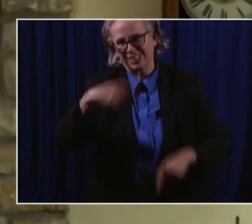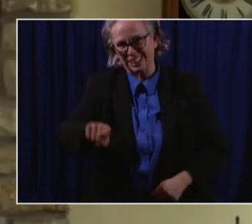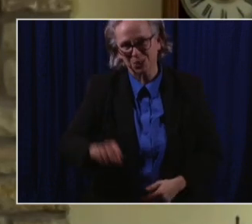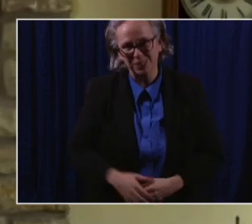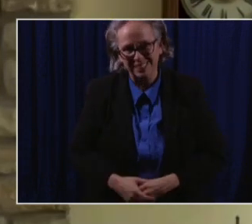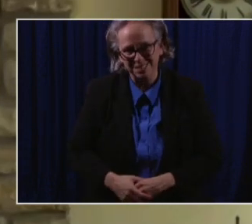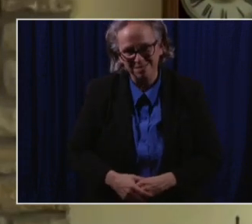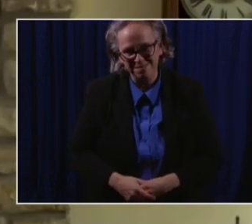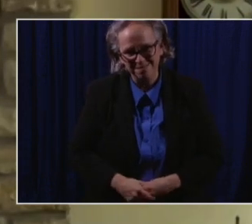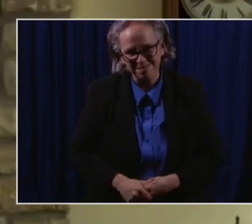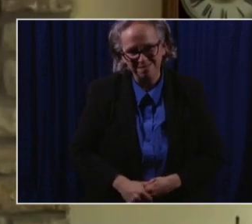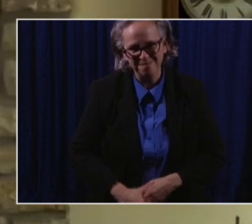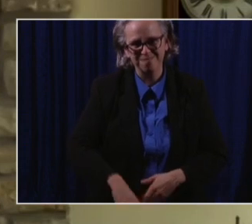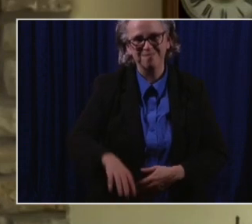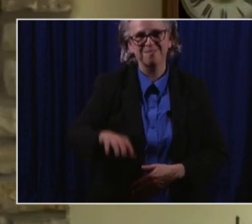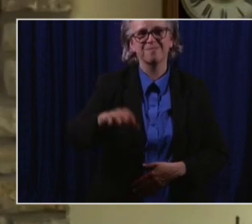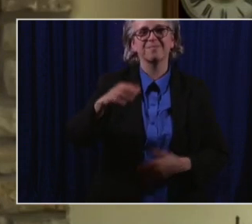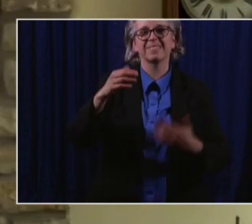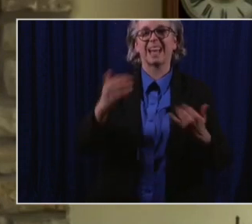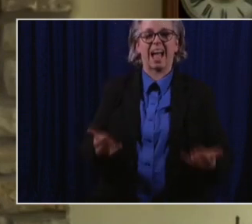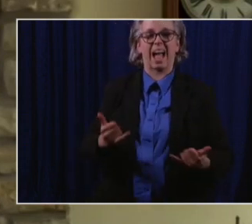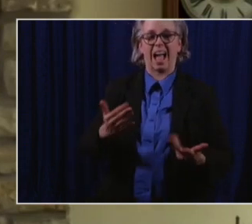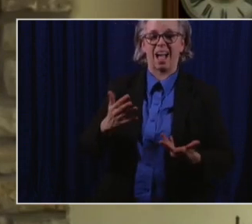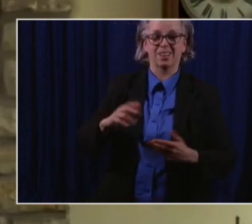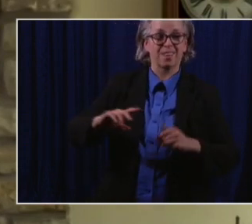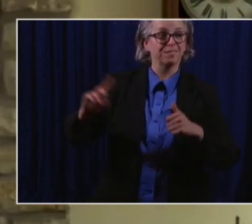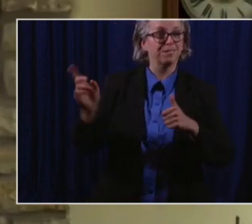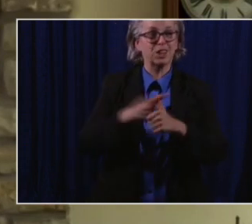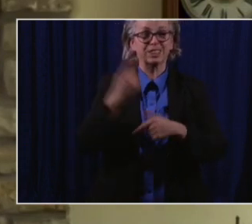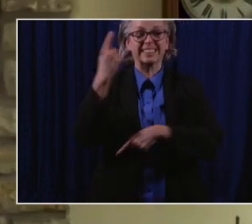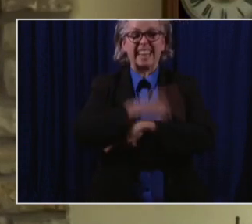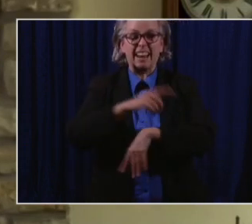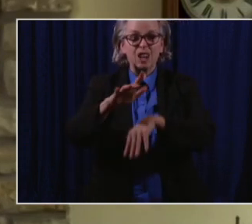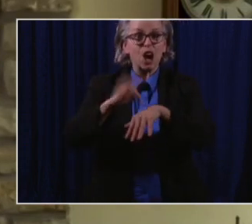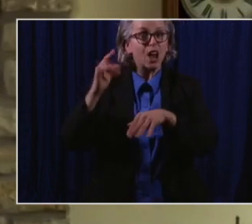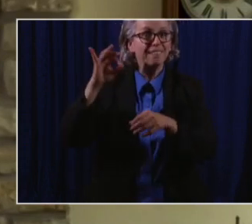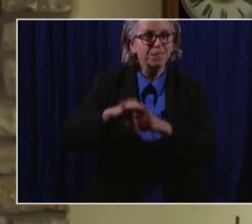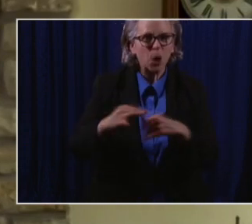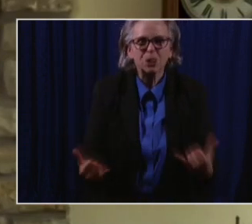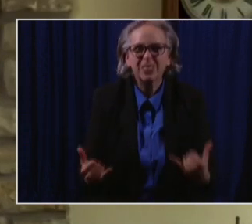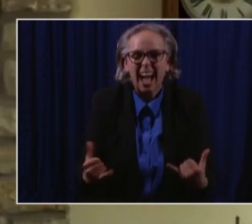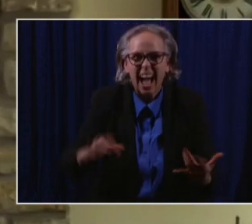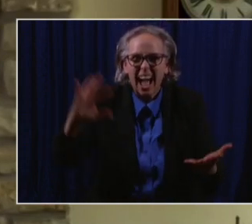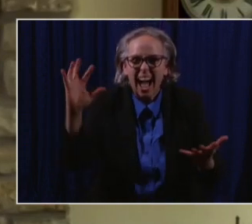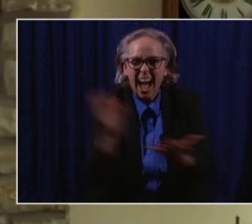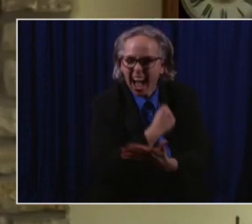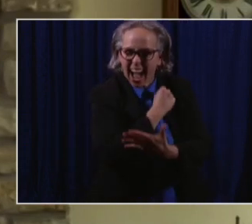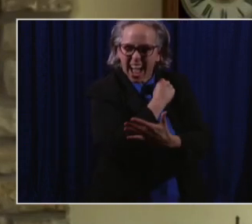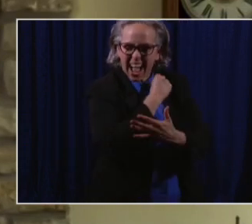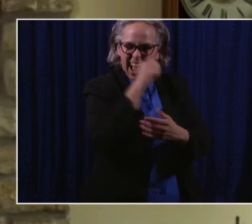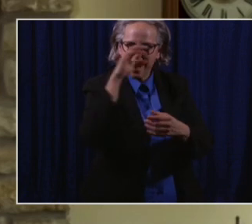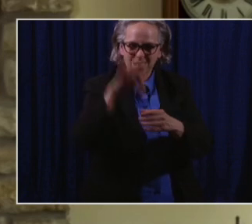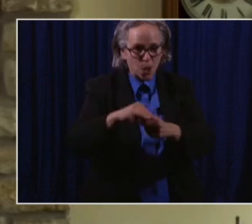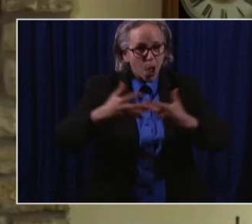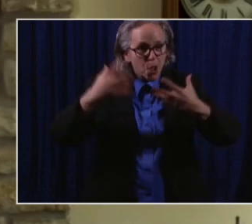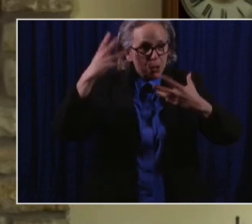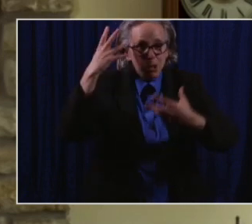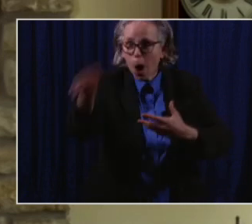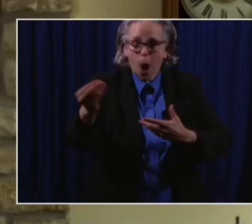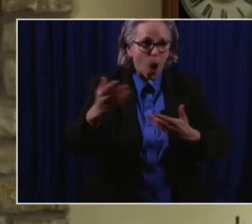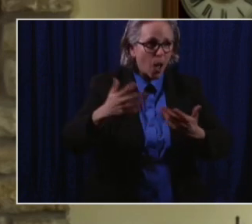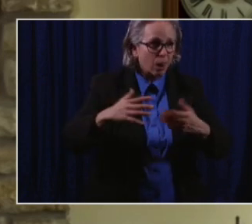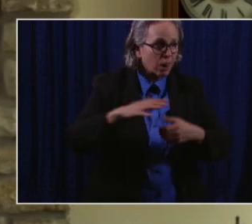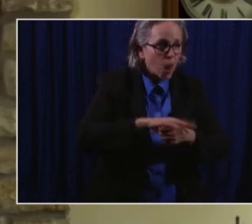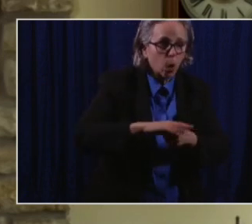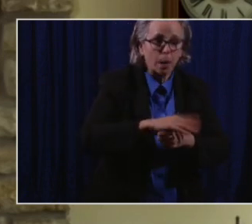Today's the first day of early voting in Ohio. Ohioans can go to their county board of elections to vote in person if they do not want to or are not able